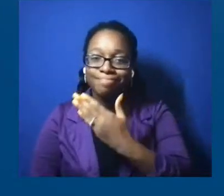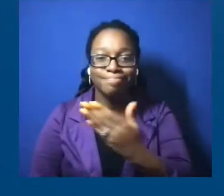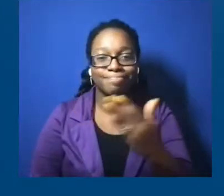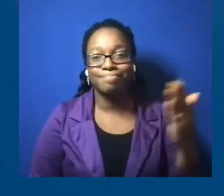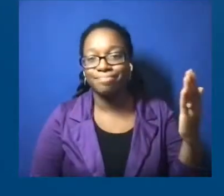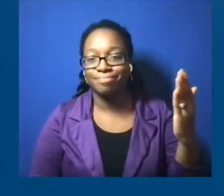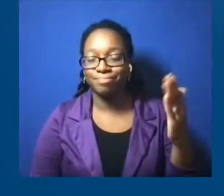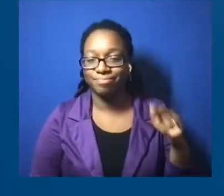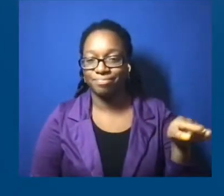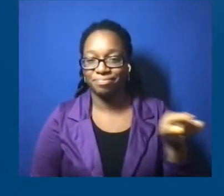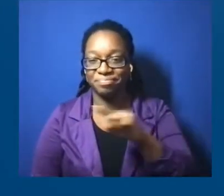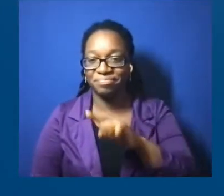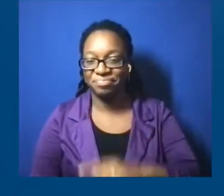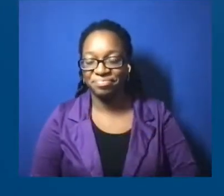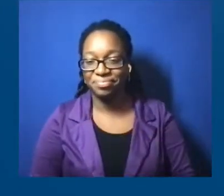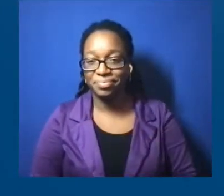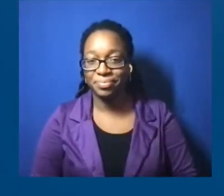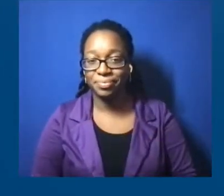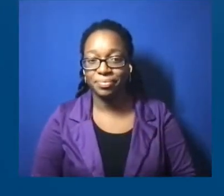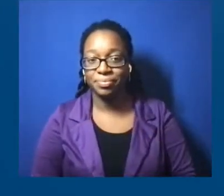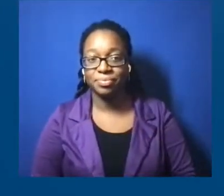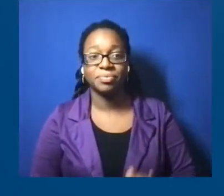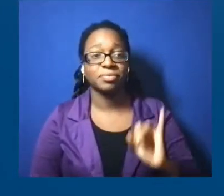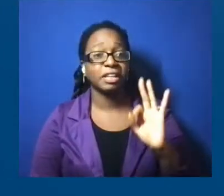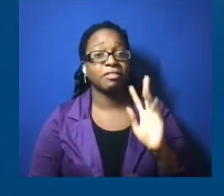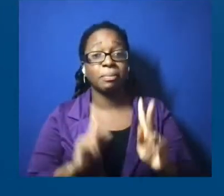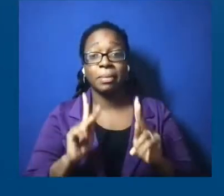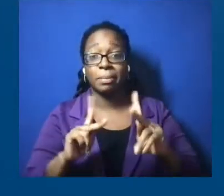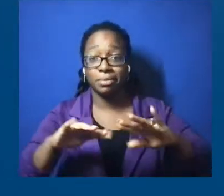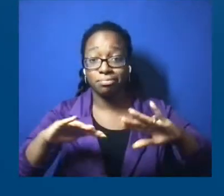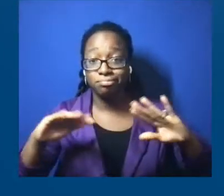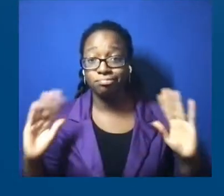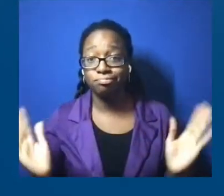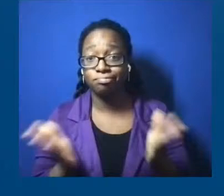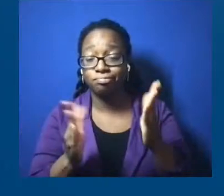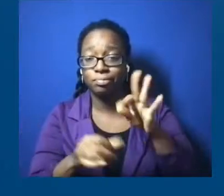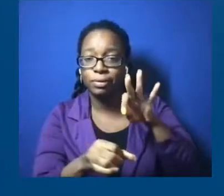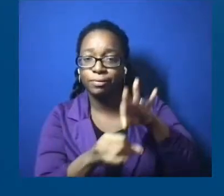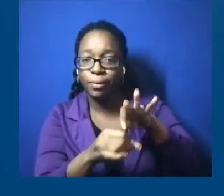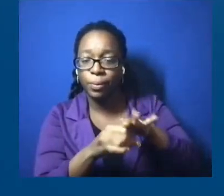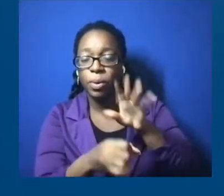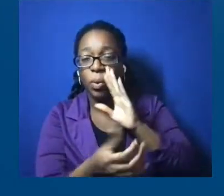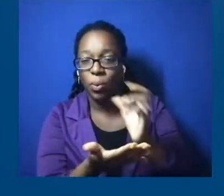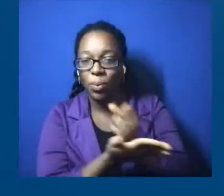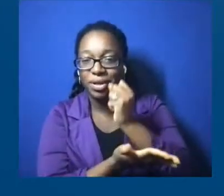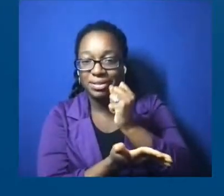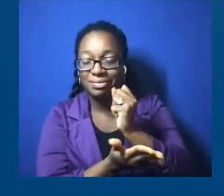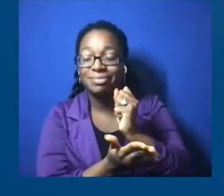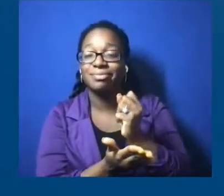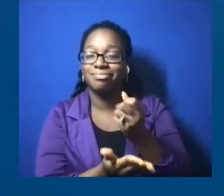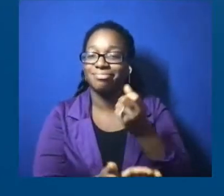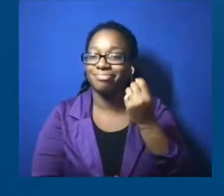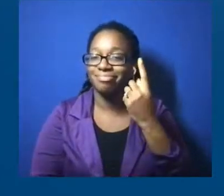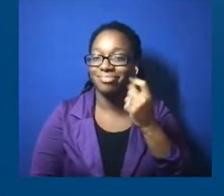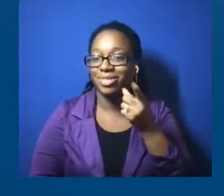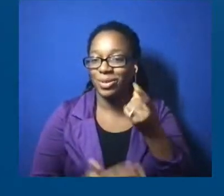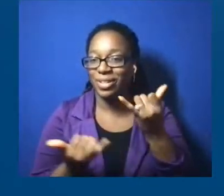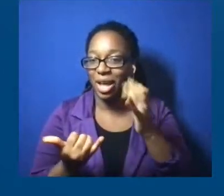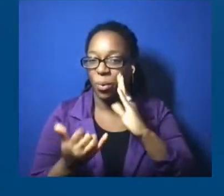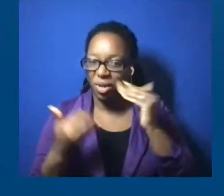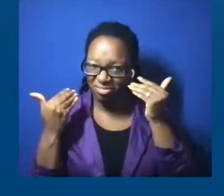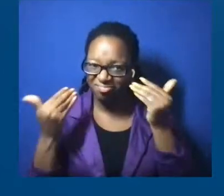you. If we get people out to vote, we win. We get people out to vote, we win, and you're getting them out to vote.